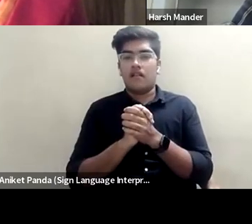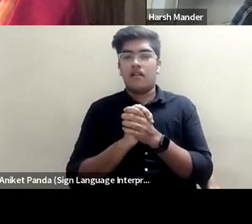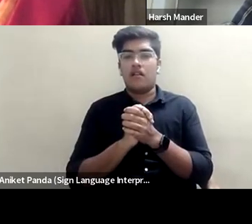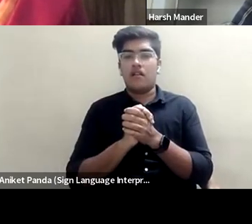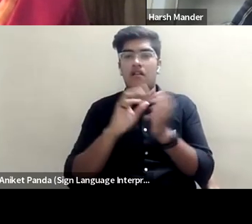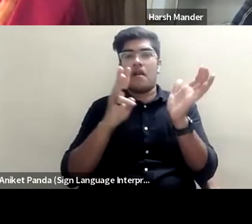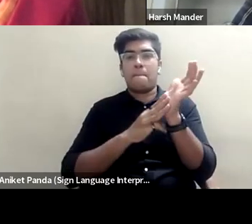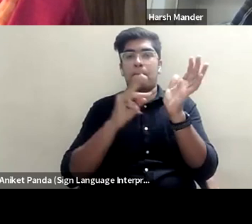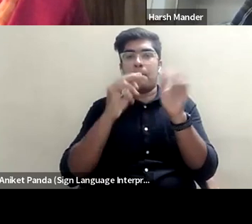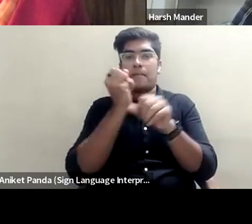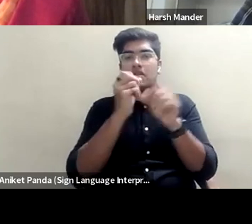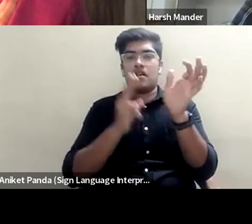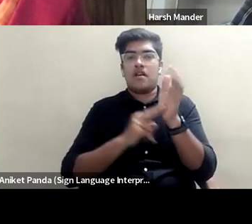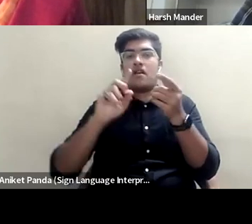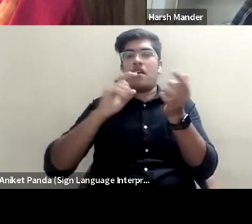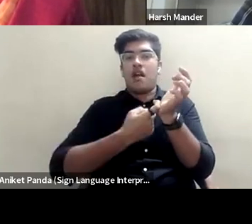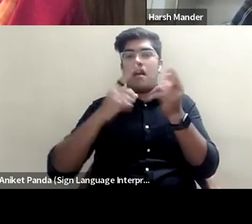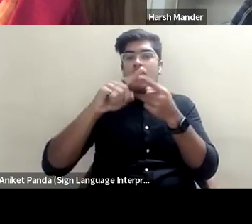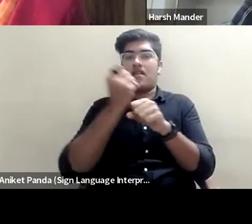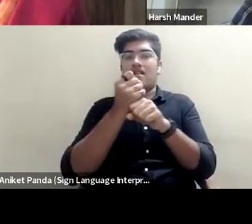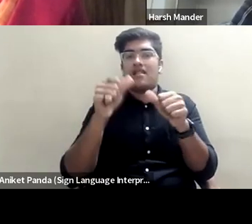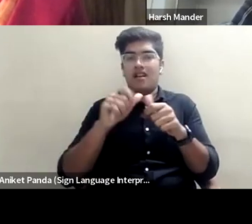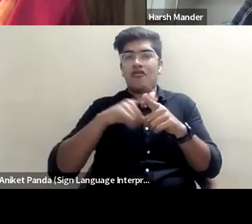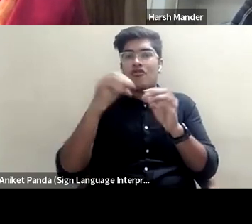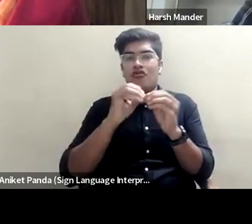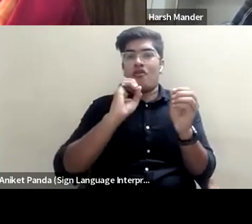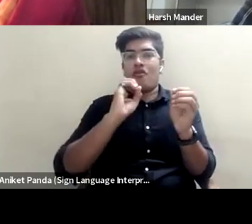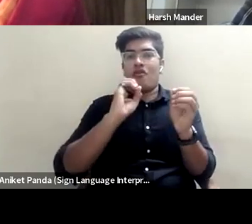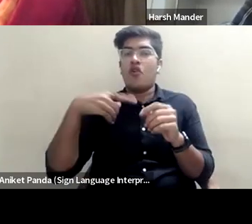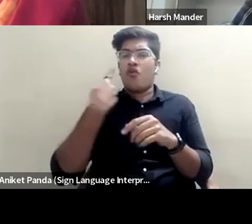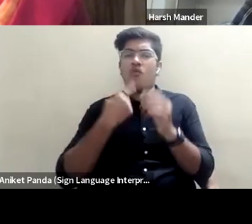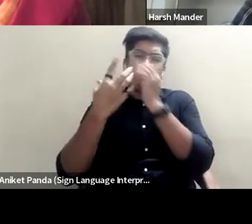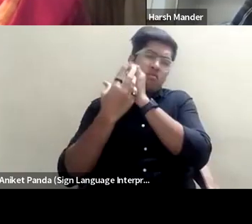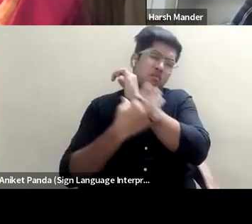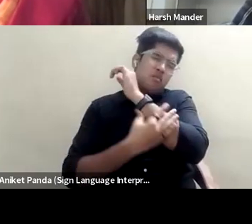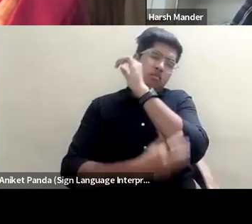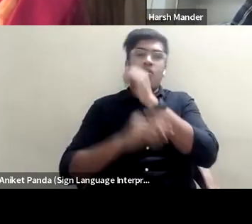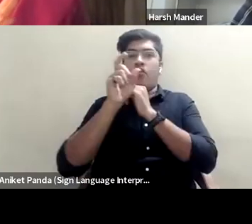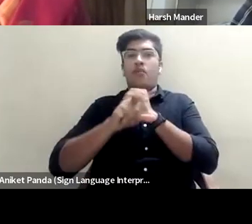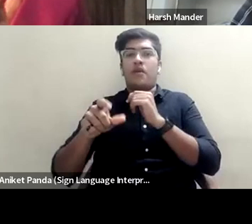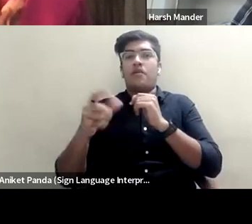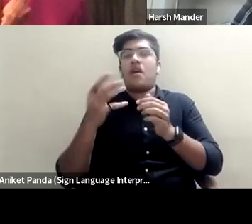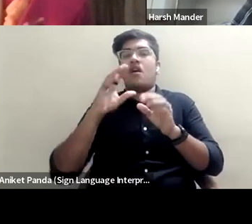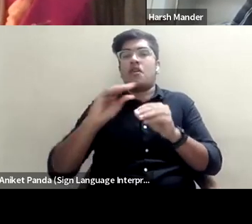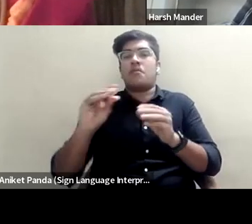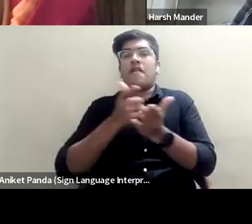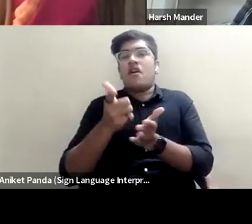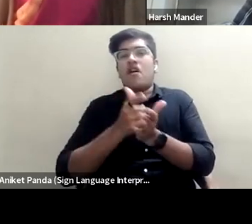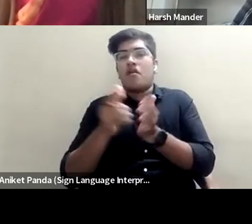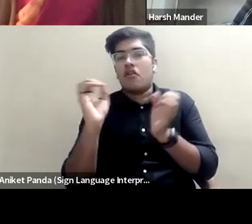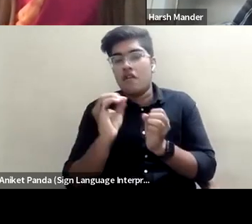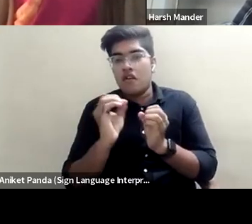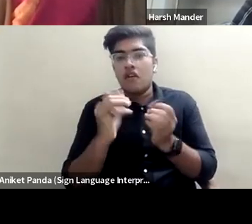Mandrika, so that even the poorest of the poor, when there is no cultivation,